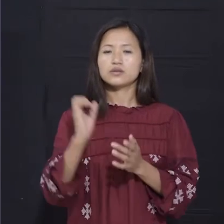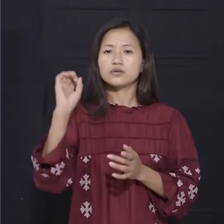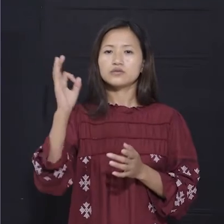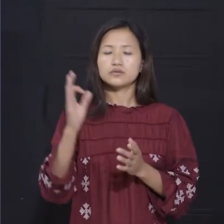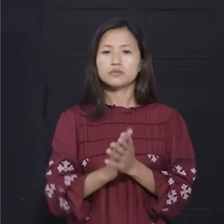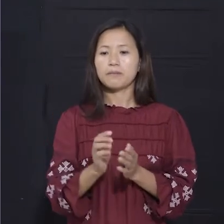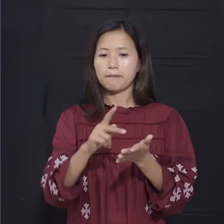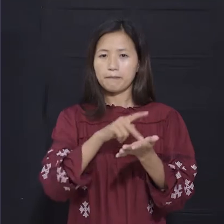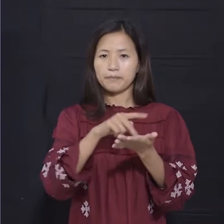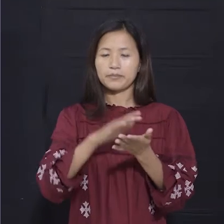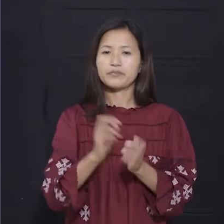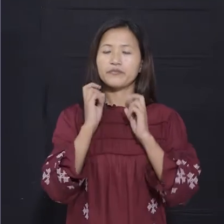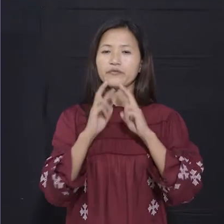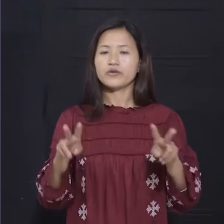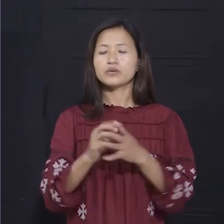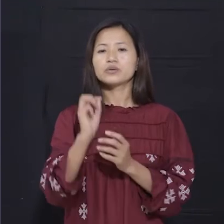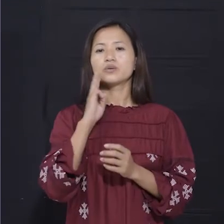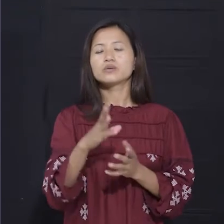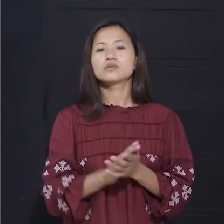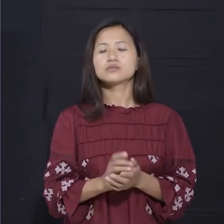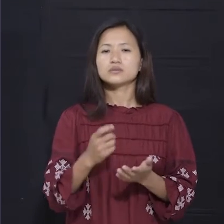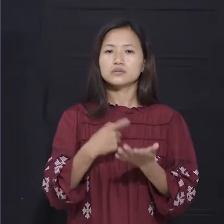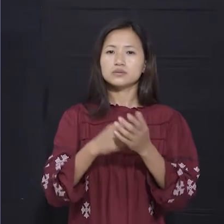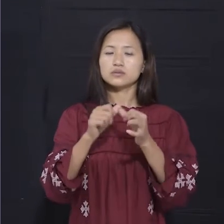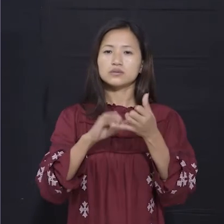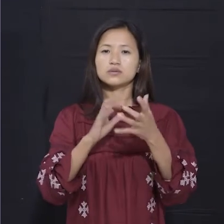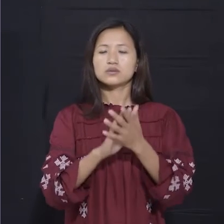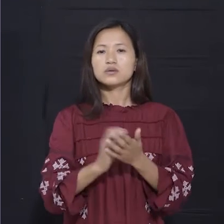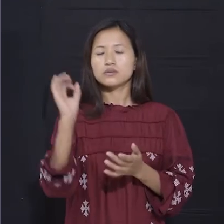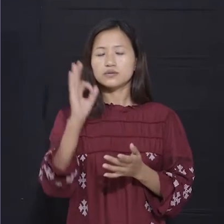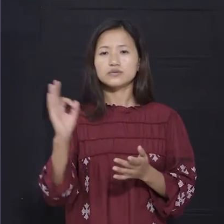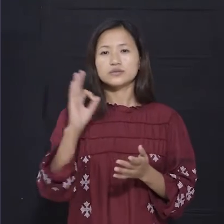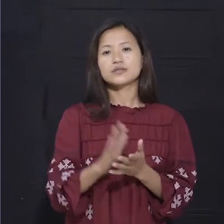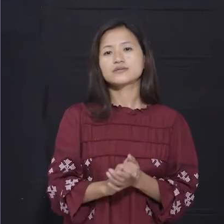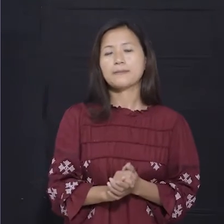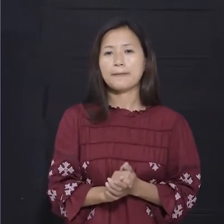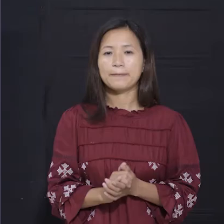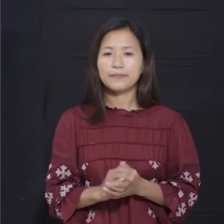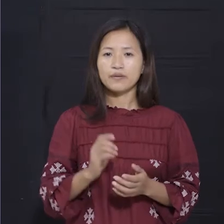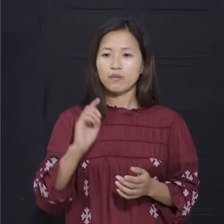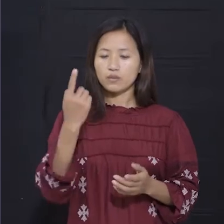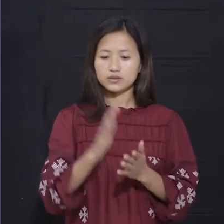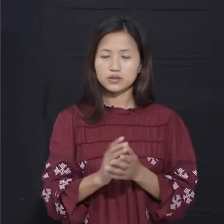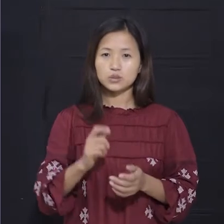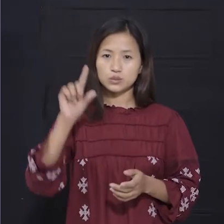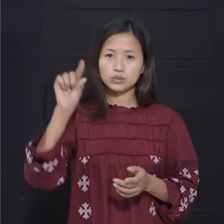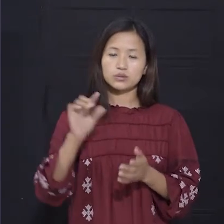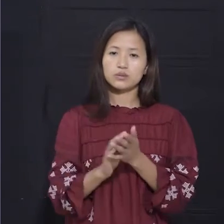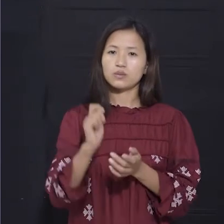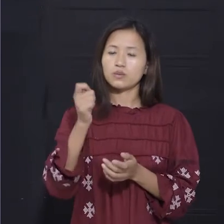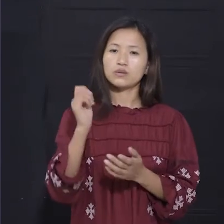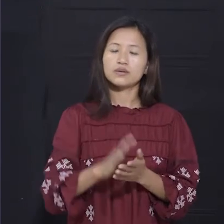part very well. And the next reason was that the officials, all right, officials, once they do their work, they were